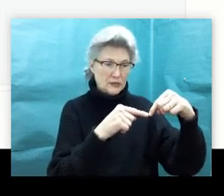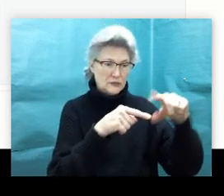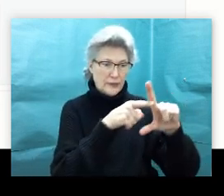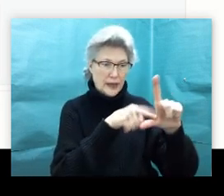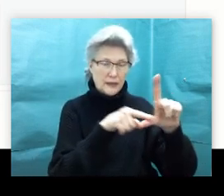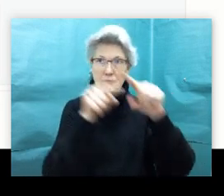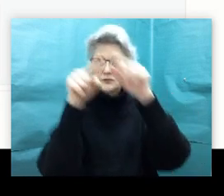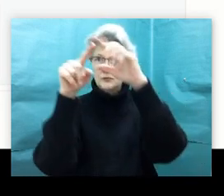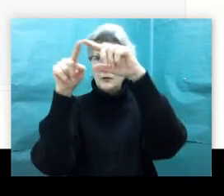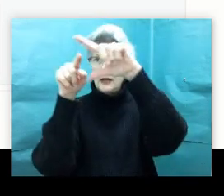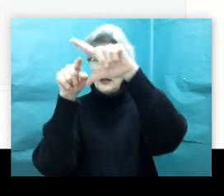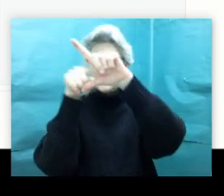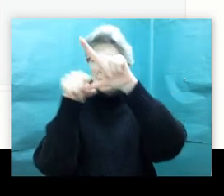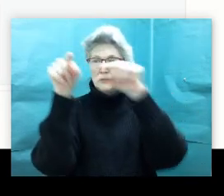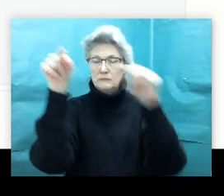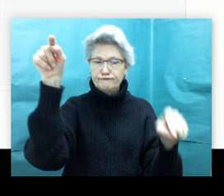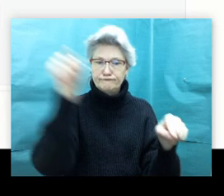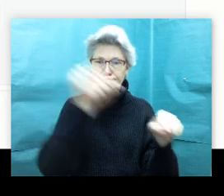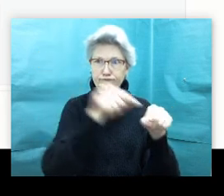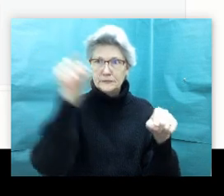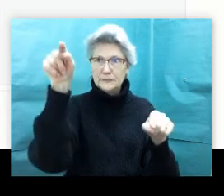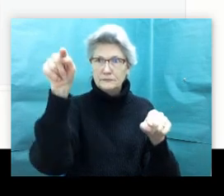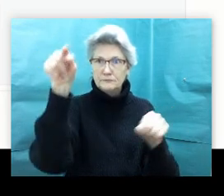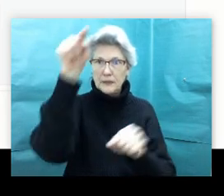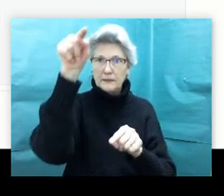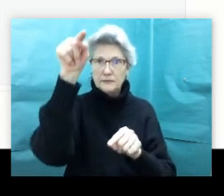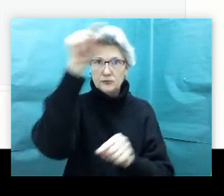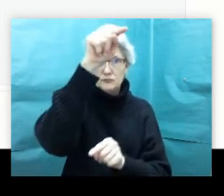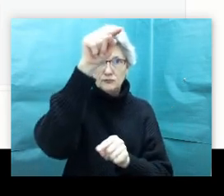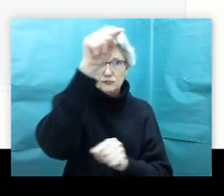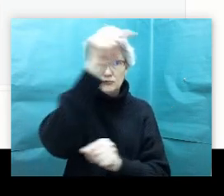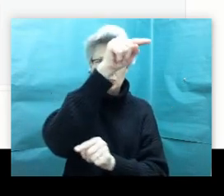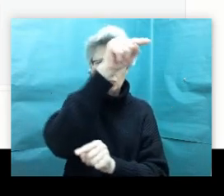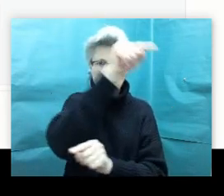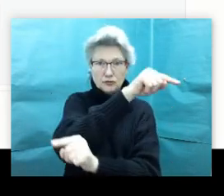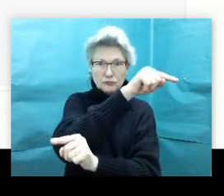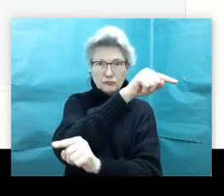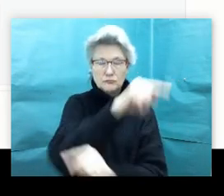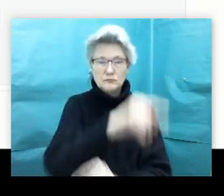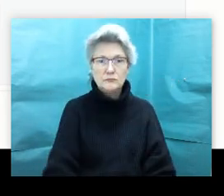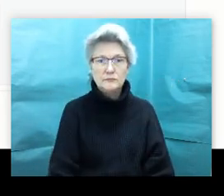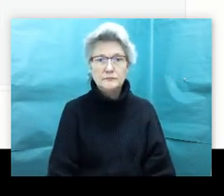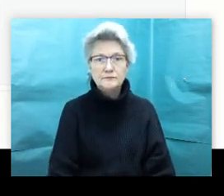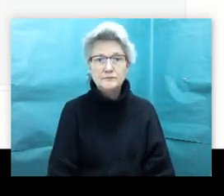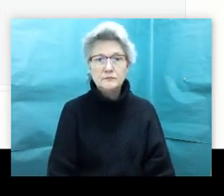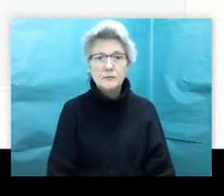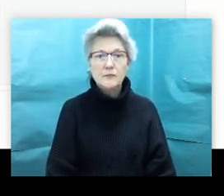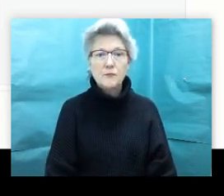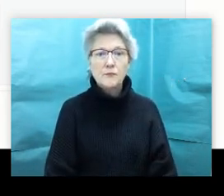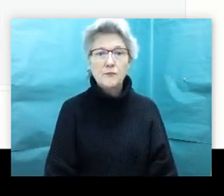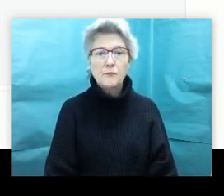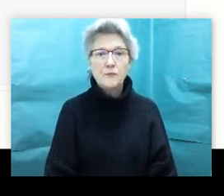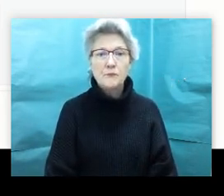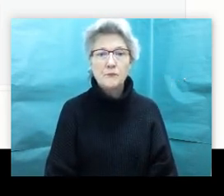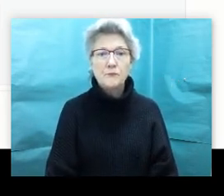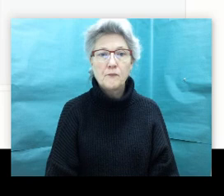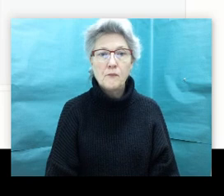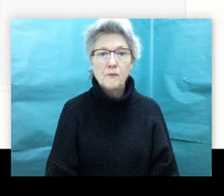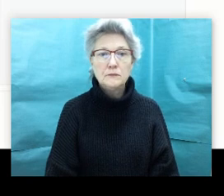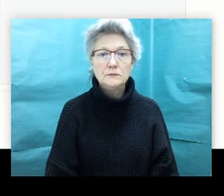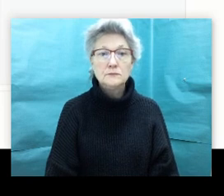go. That's 7. And I think we have one more. We're going to learn a rule about